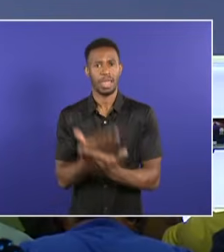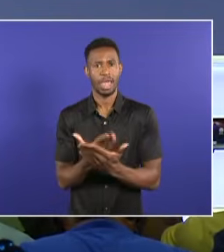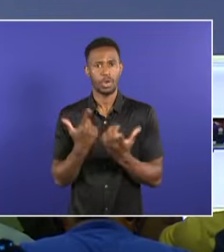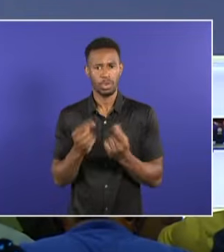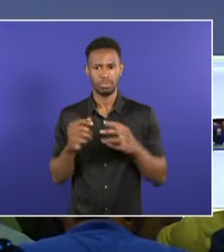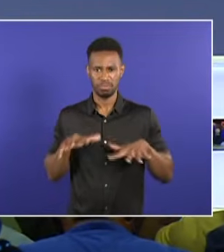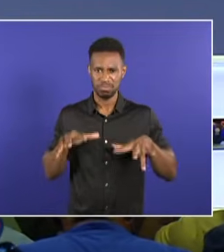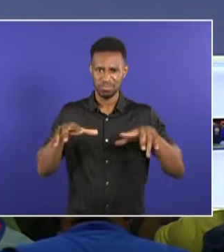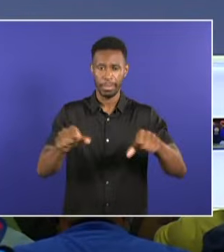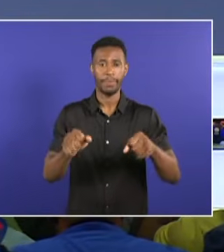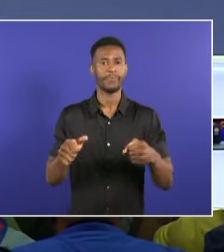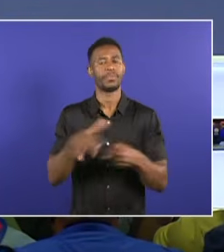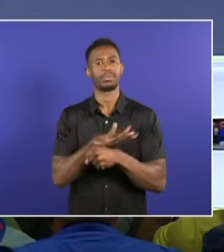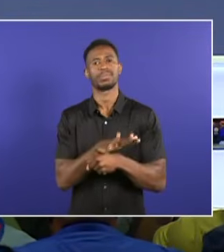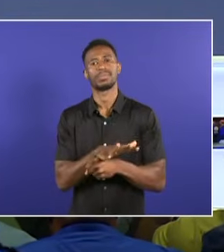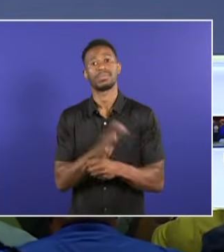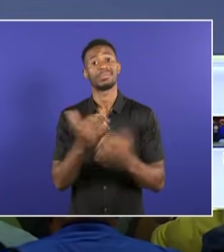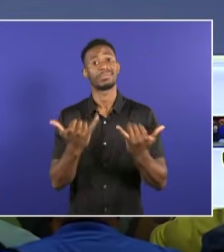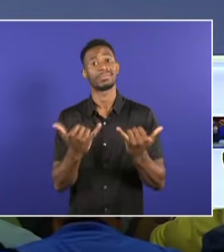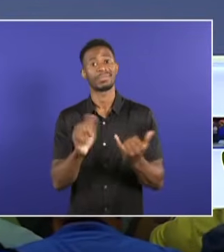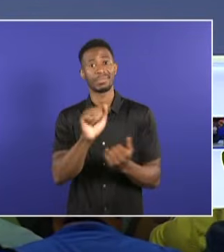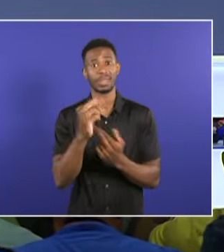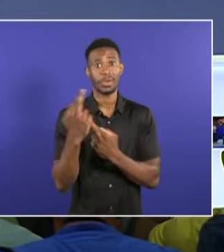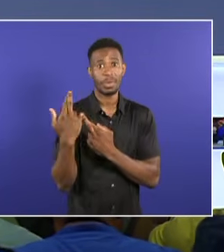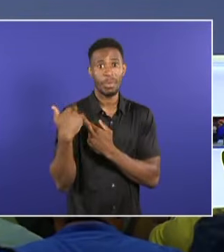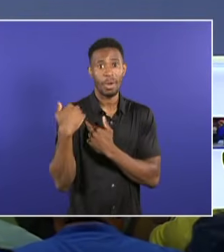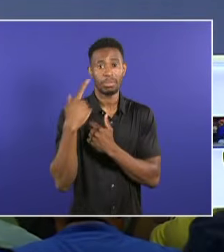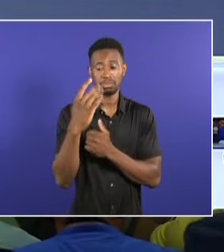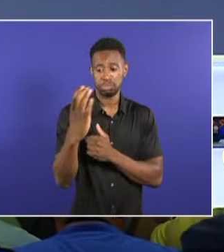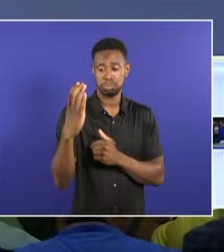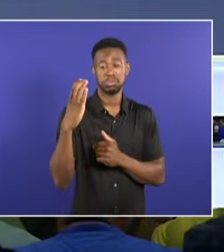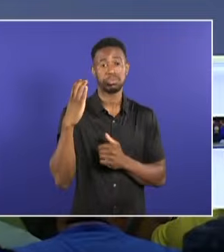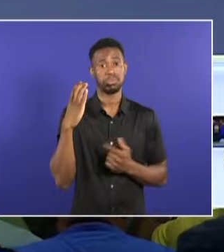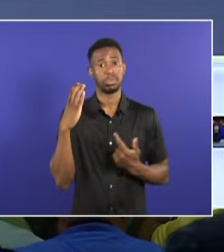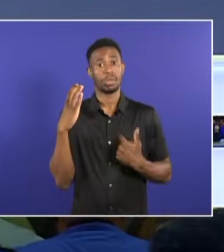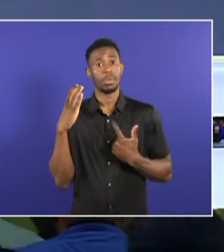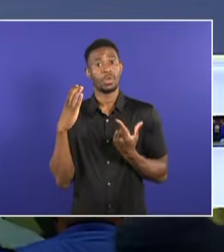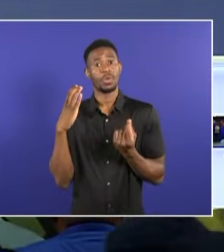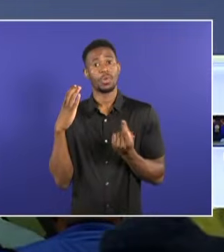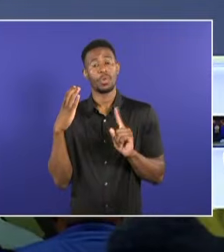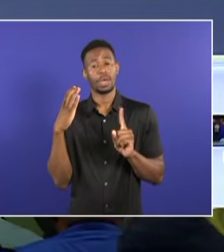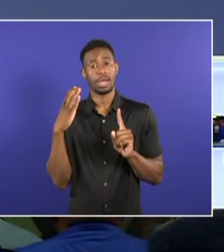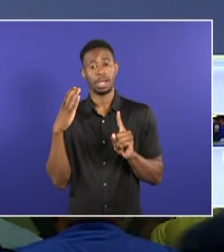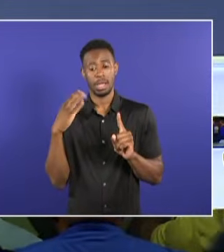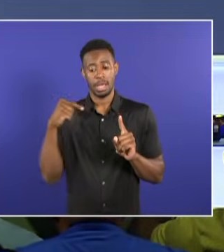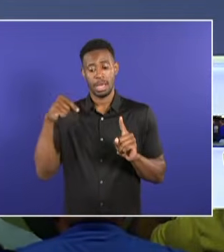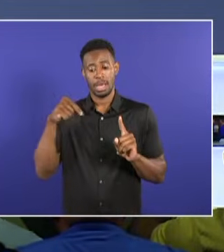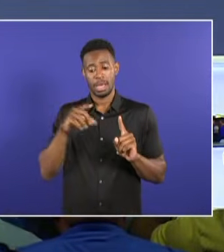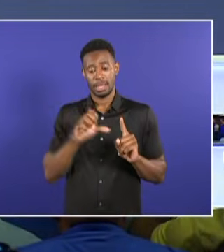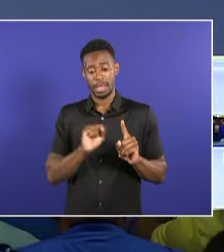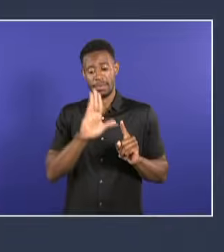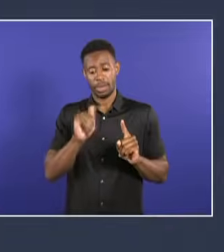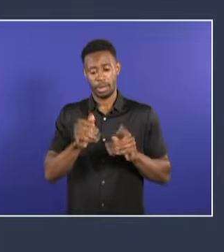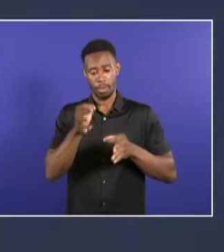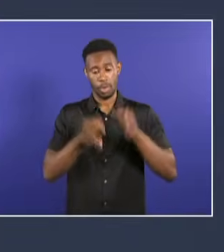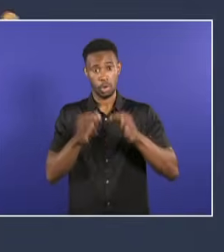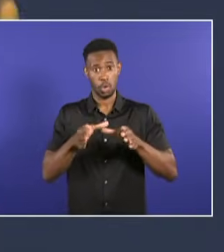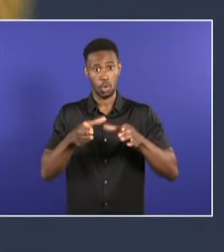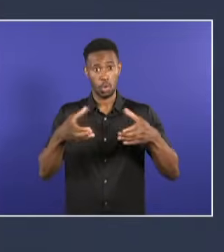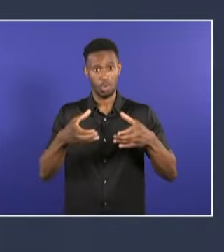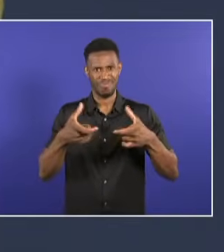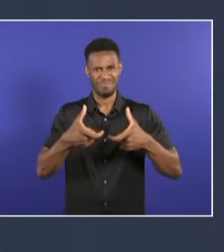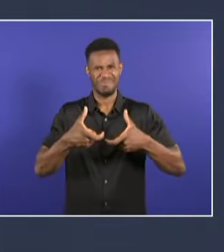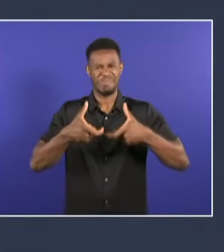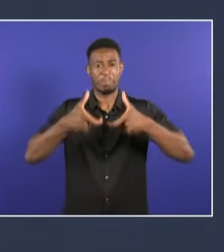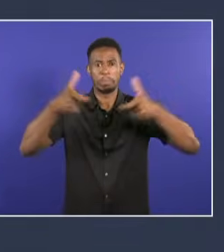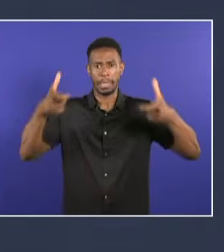That is the mission that you've given me today, to grow the DA into the largest party in South Africa and to lead